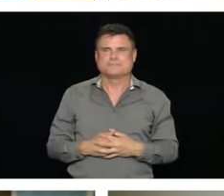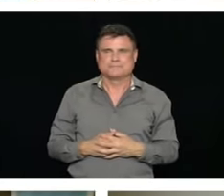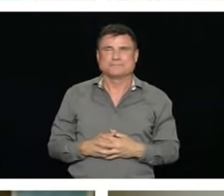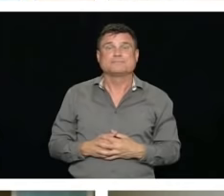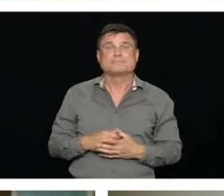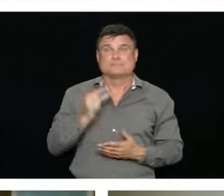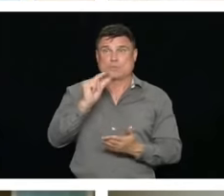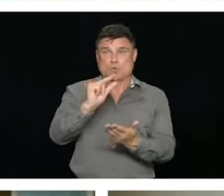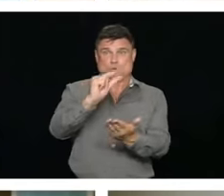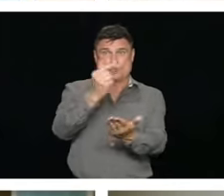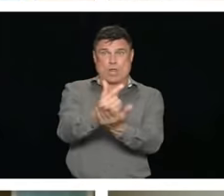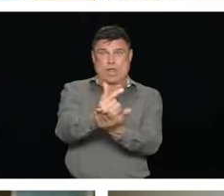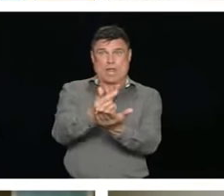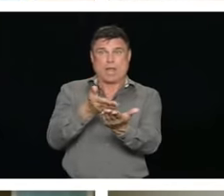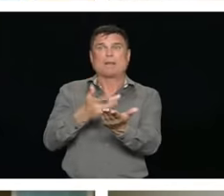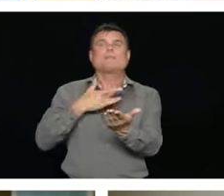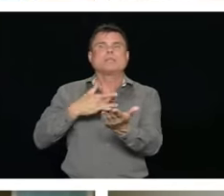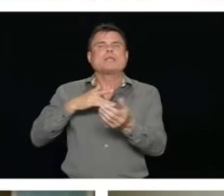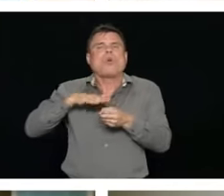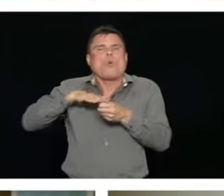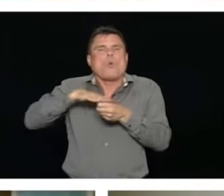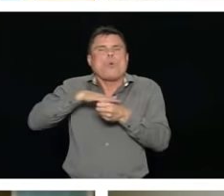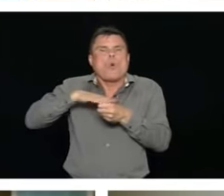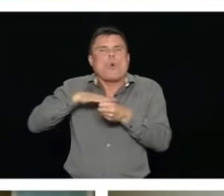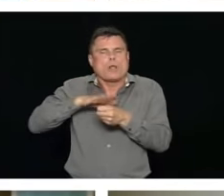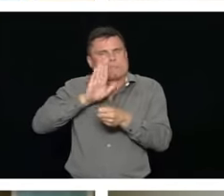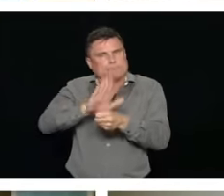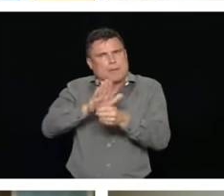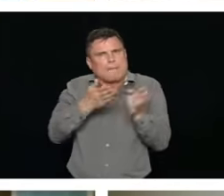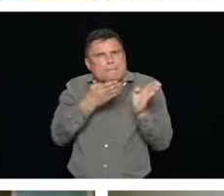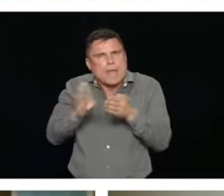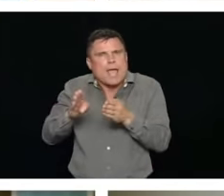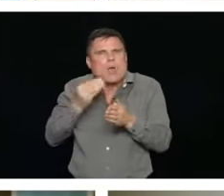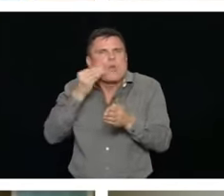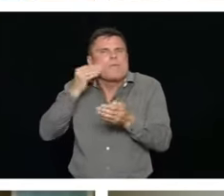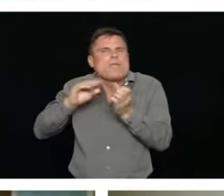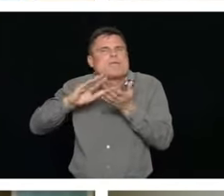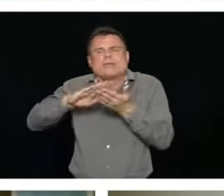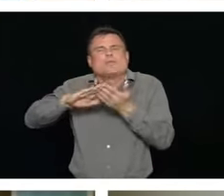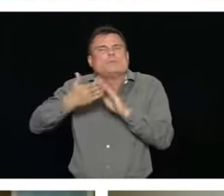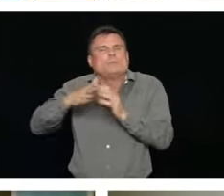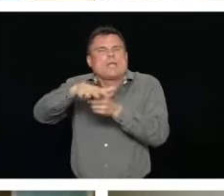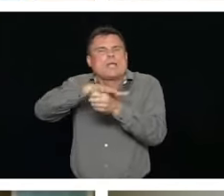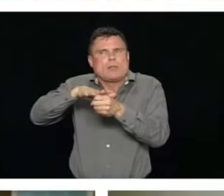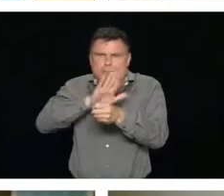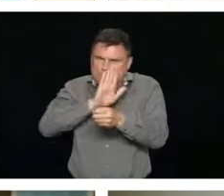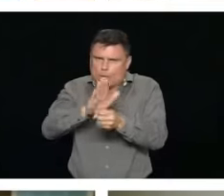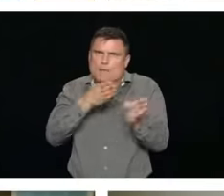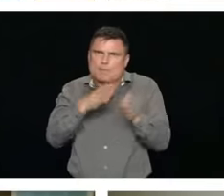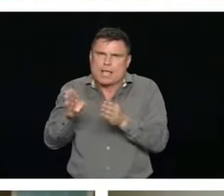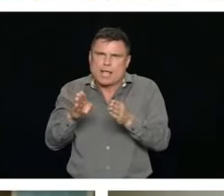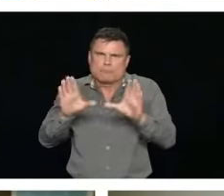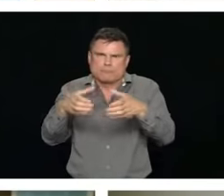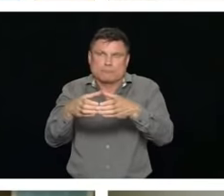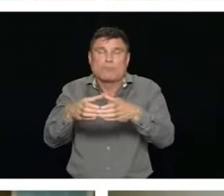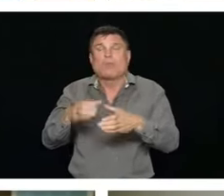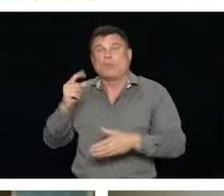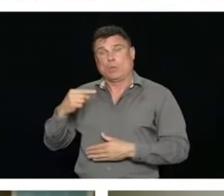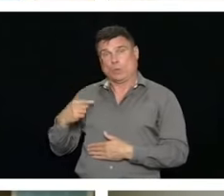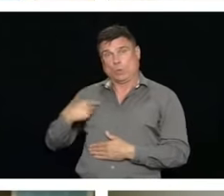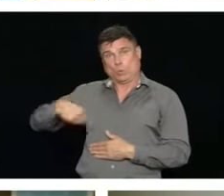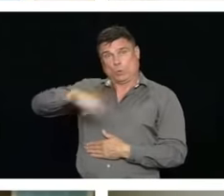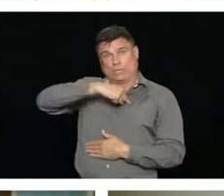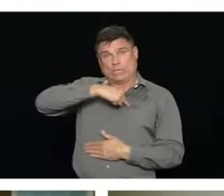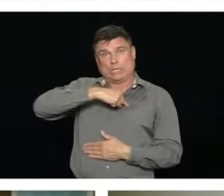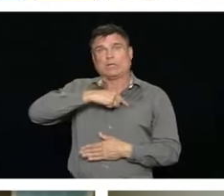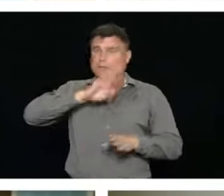principals. And now that we have school teams getting back together in person, those ideas, I think, are going to produce